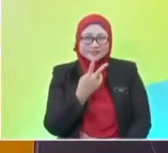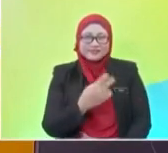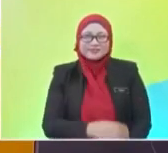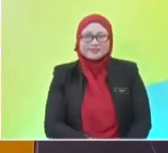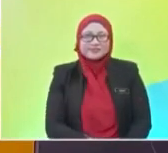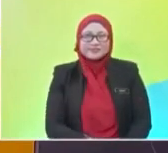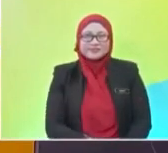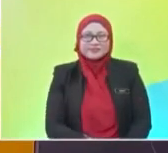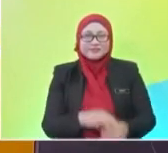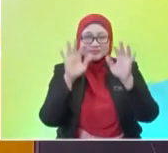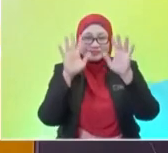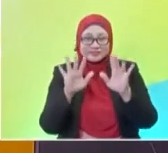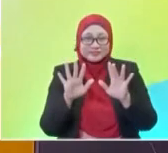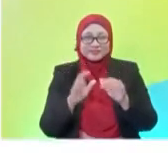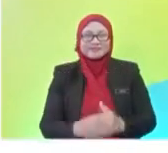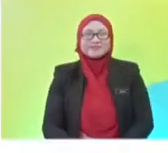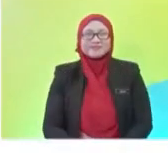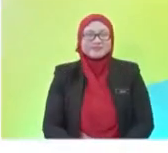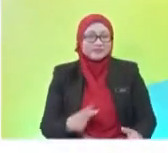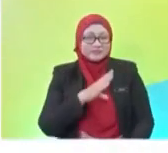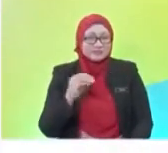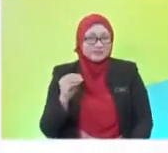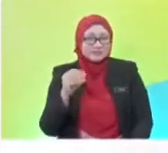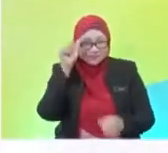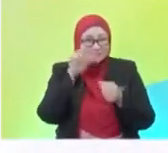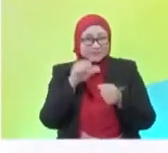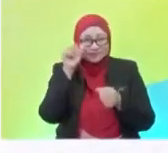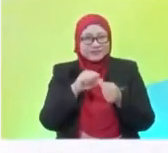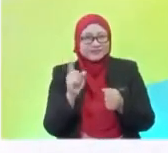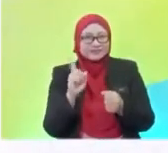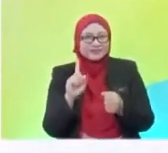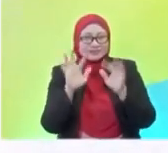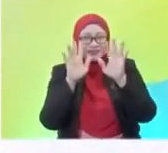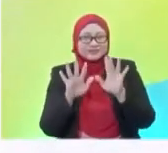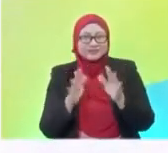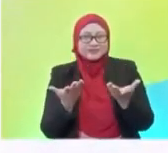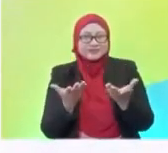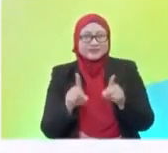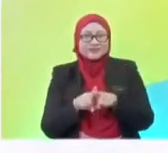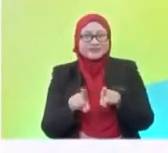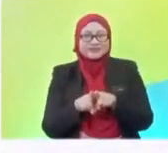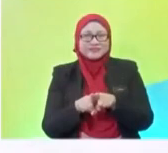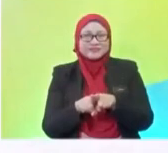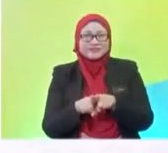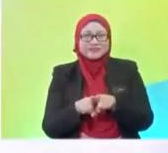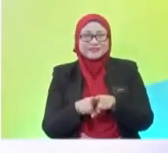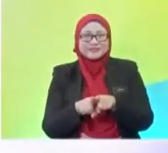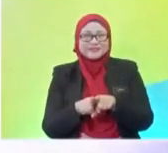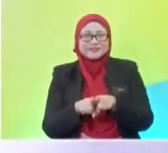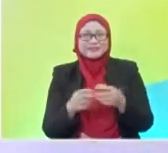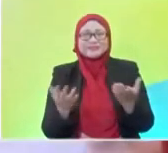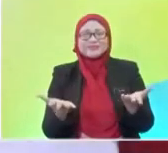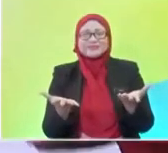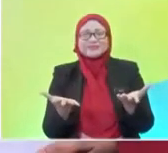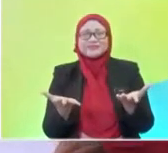Ah. It's rain. Rain. And? This one, right? And... Yeah. What? It's